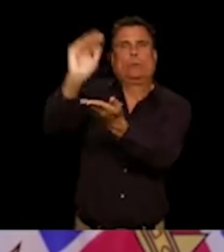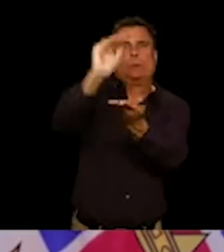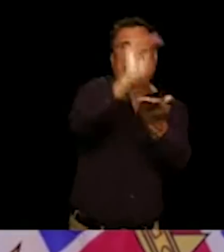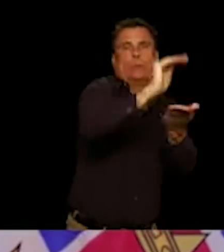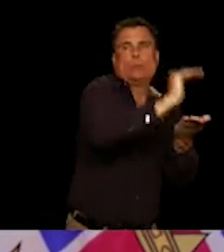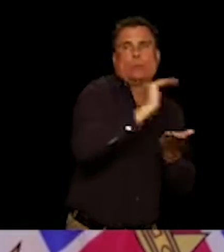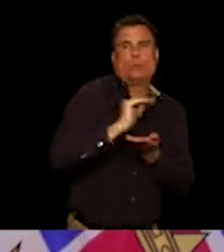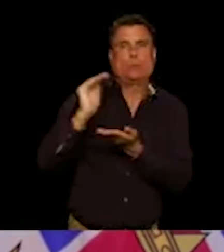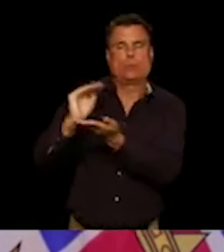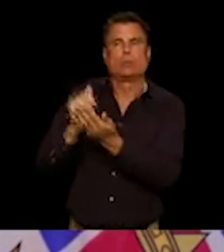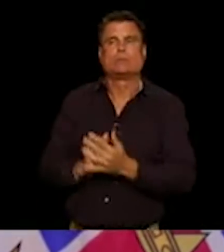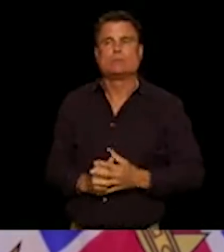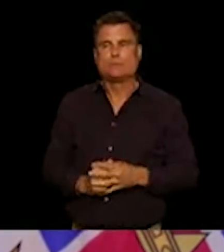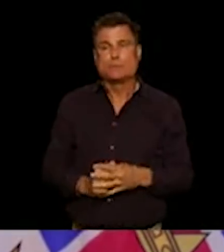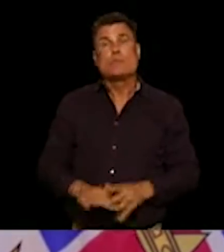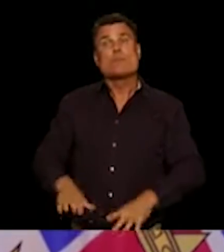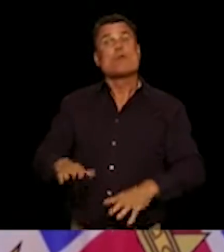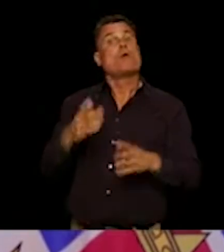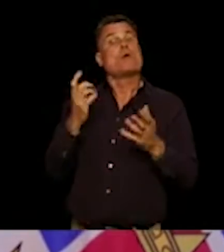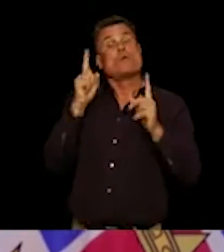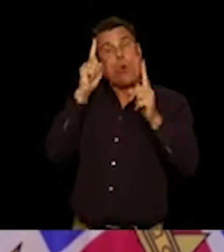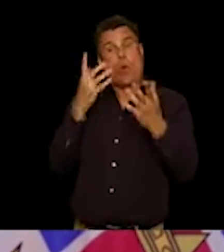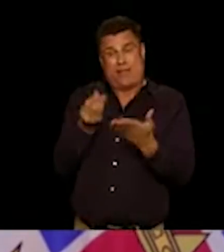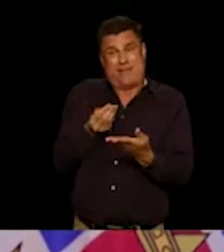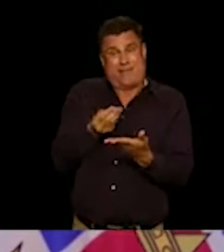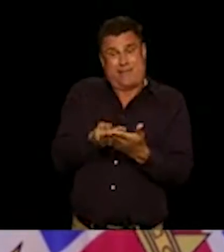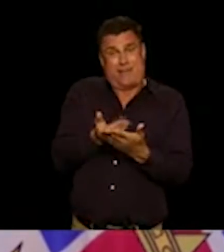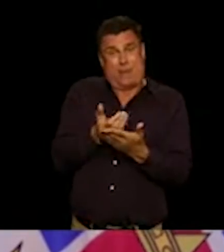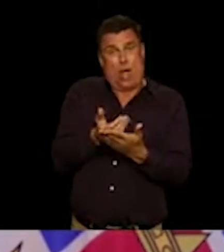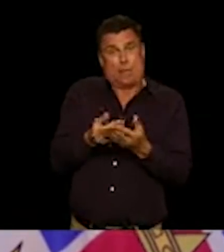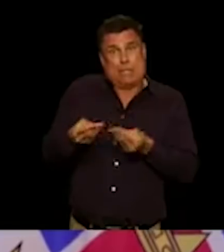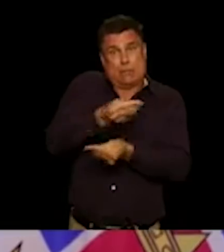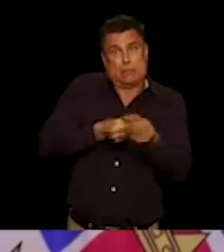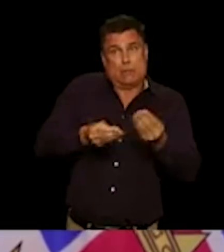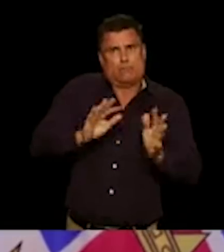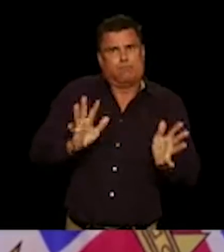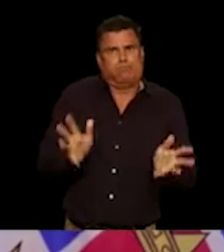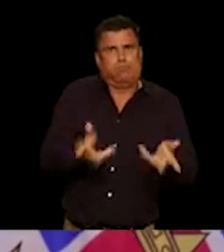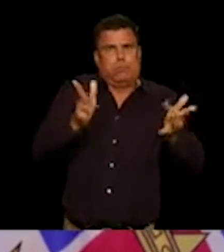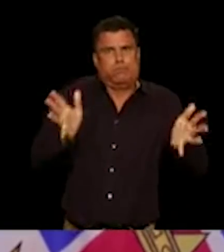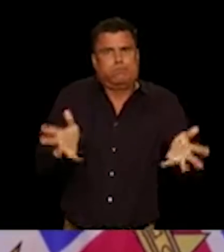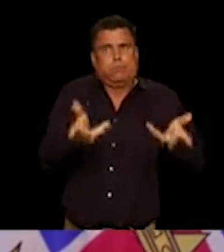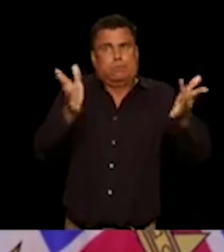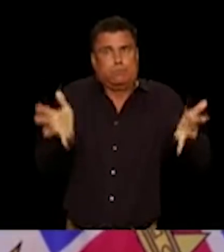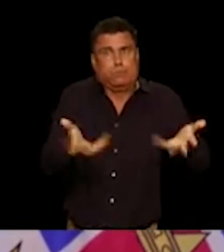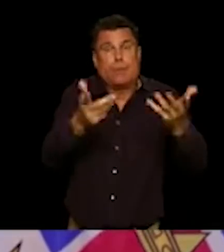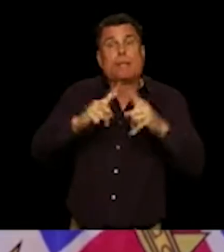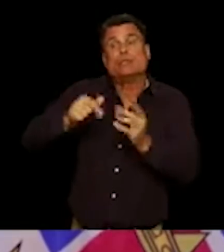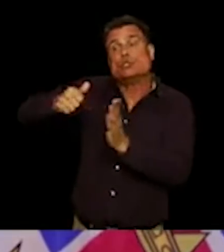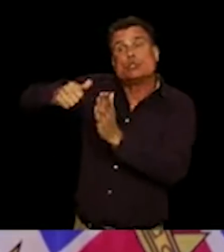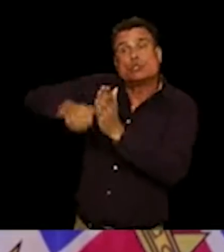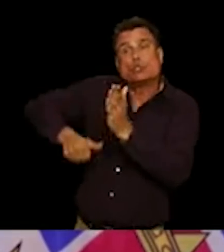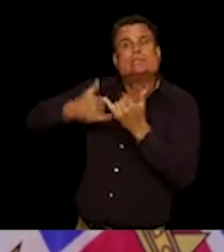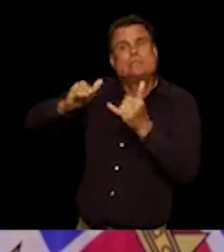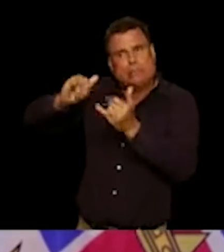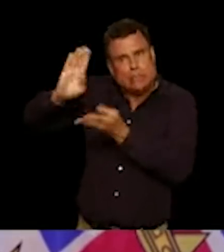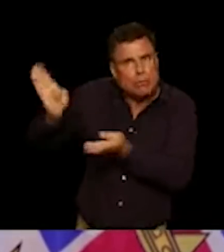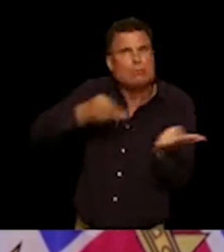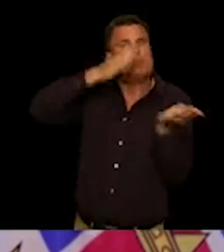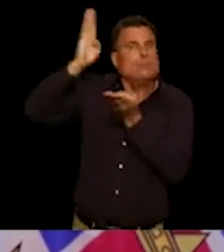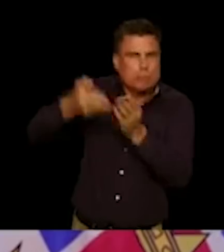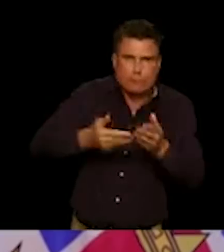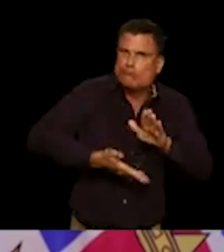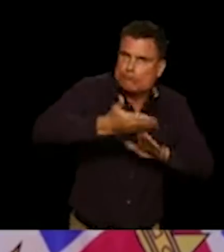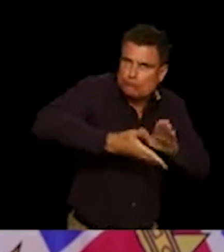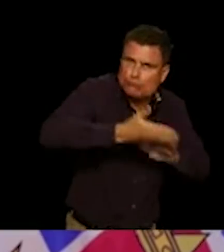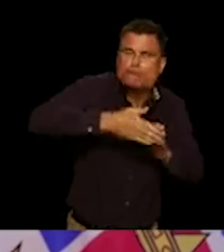can continue to increase our economic, to make sure that our surgeries are starting again. It's the key part that we